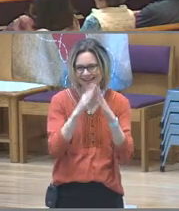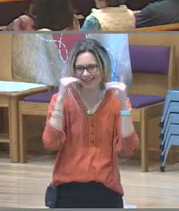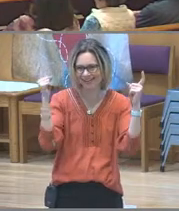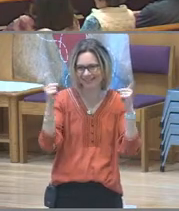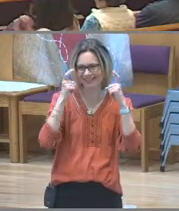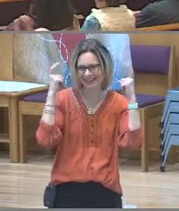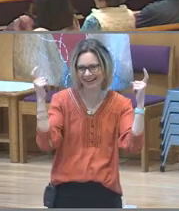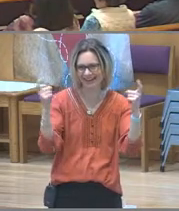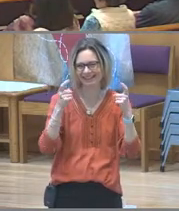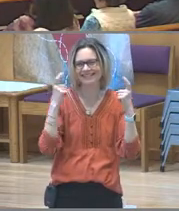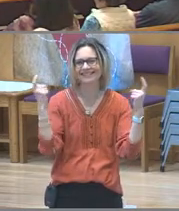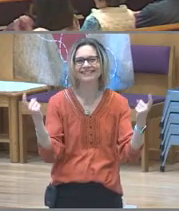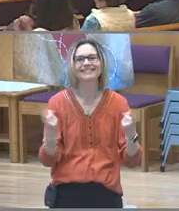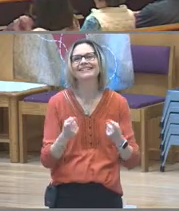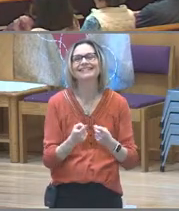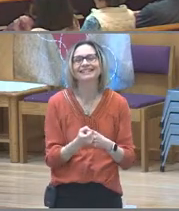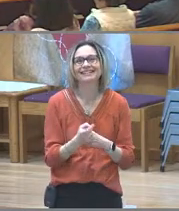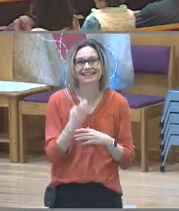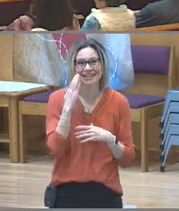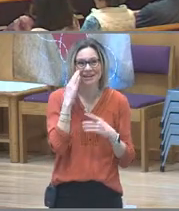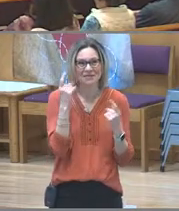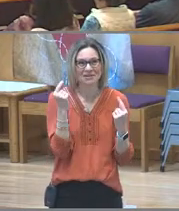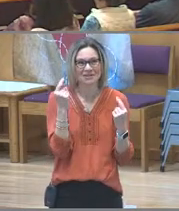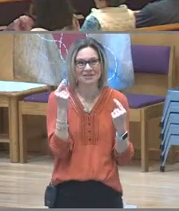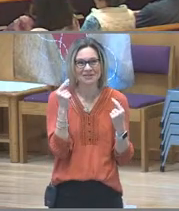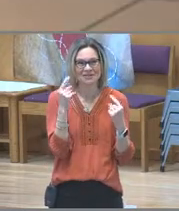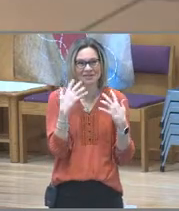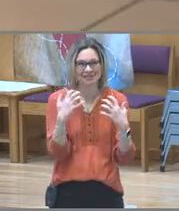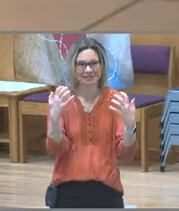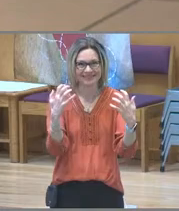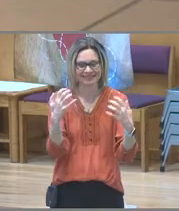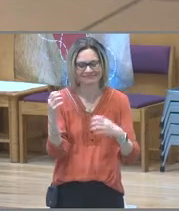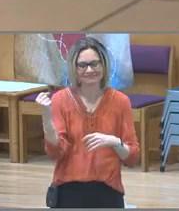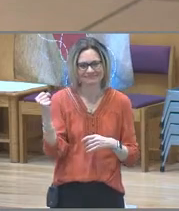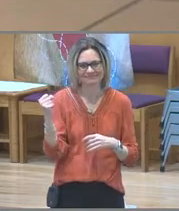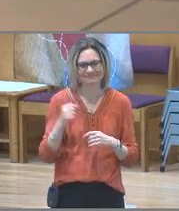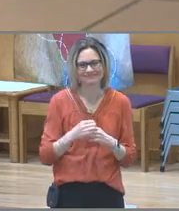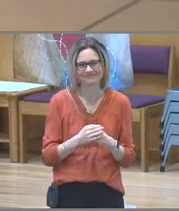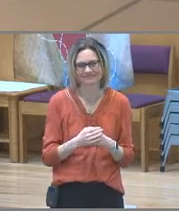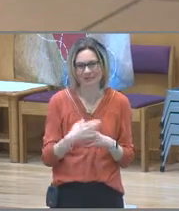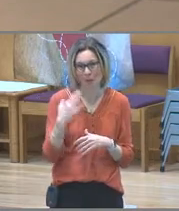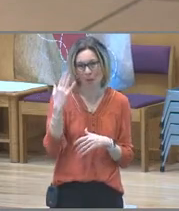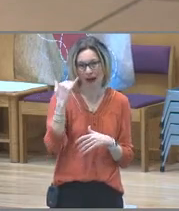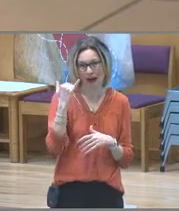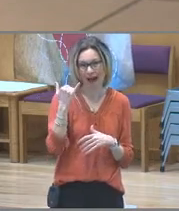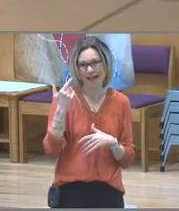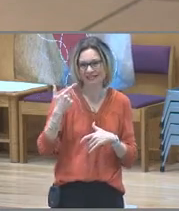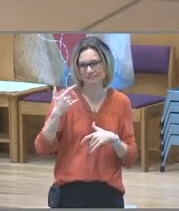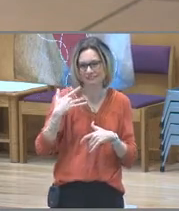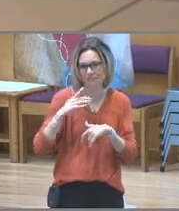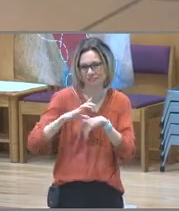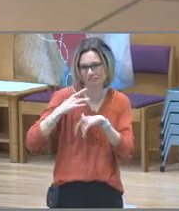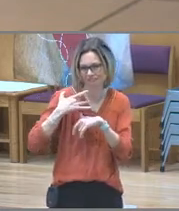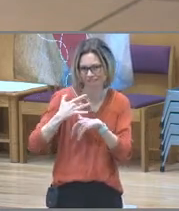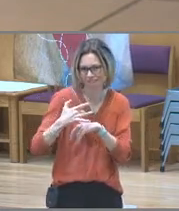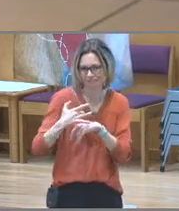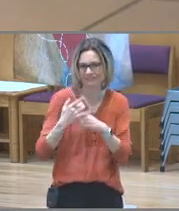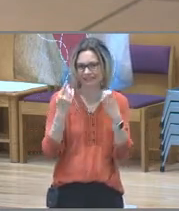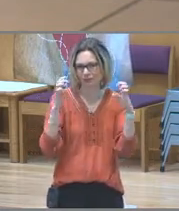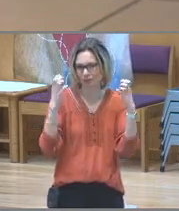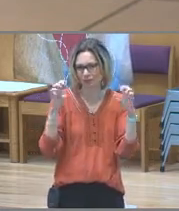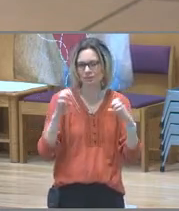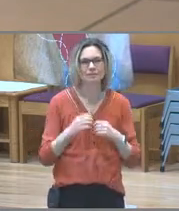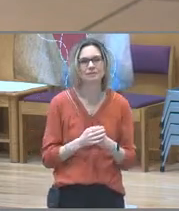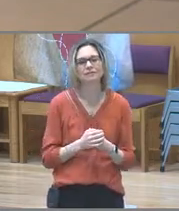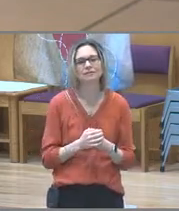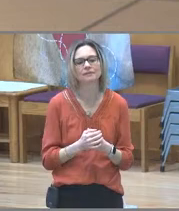Hallelujah. Do they know what to do? Yeah, right? Because this is what congregations do. But one of the things that we